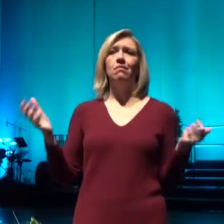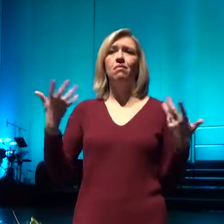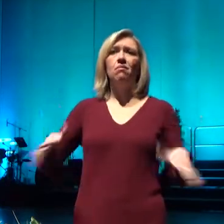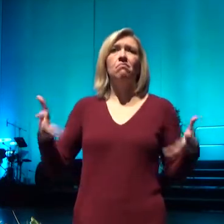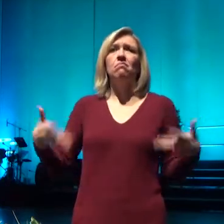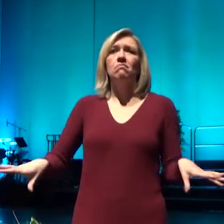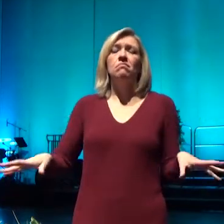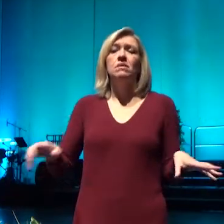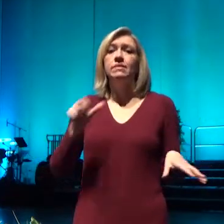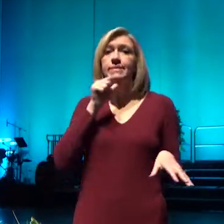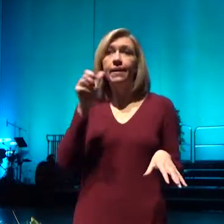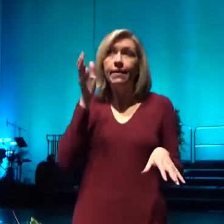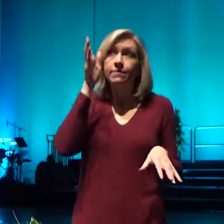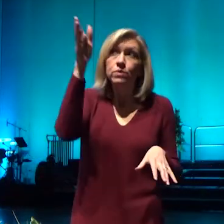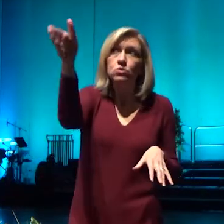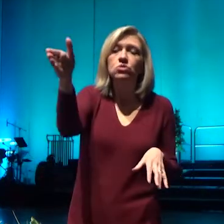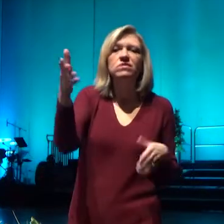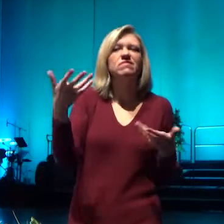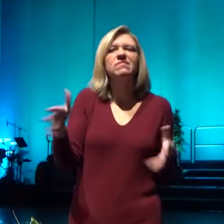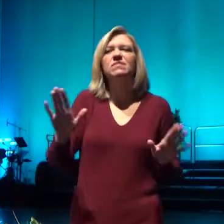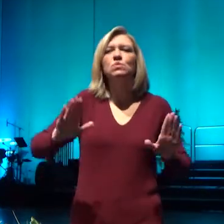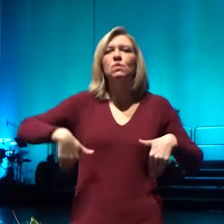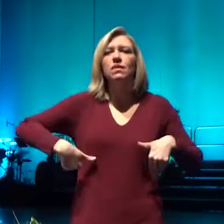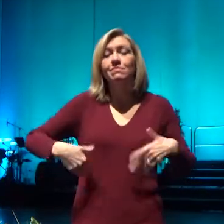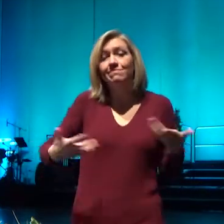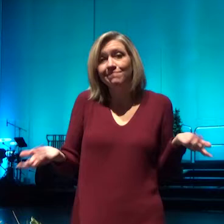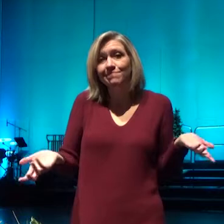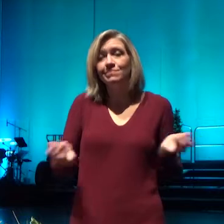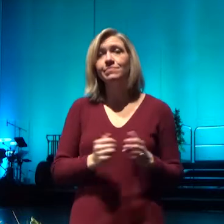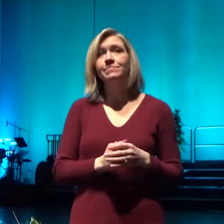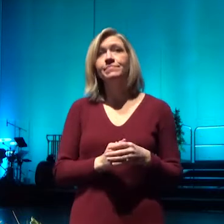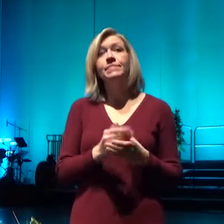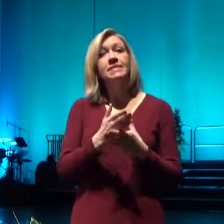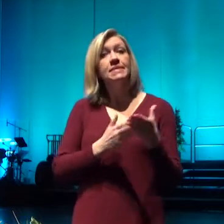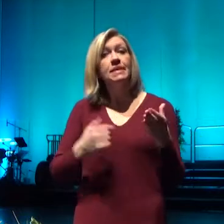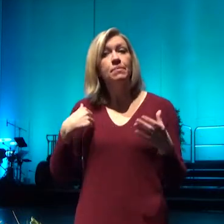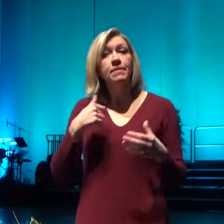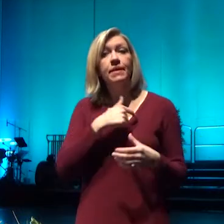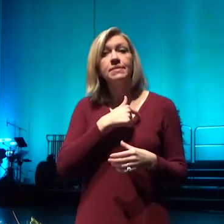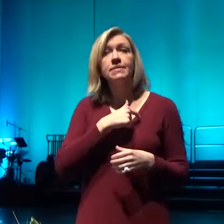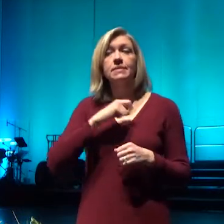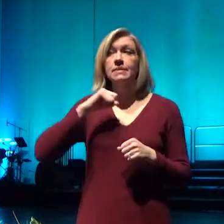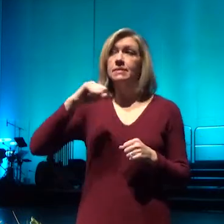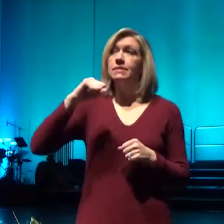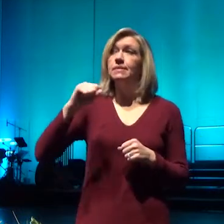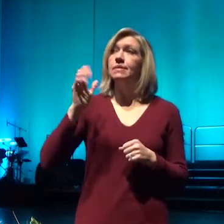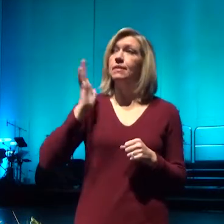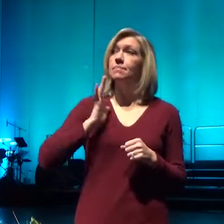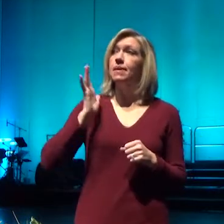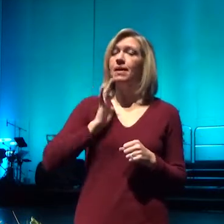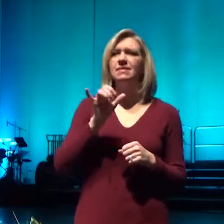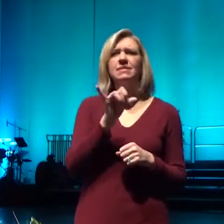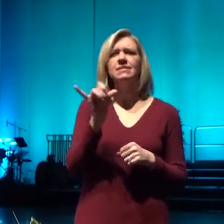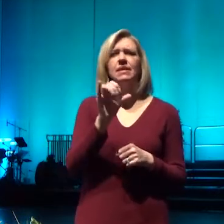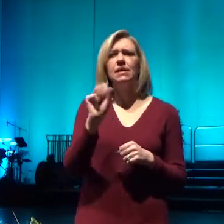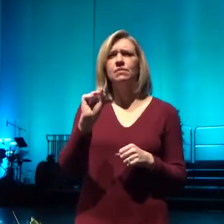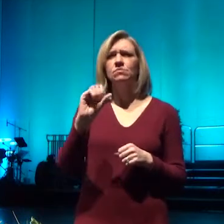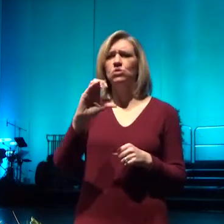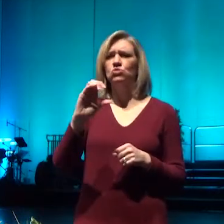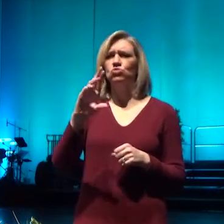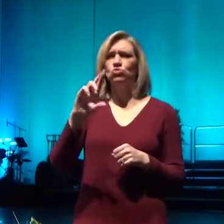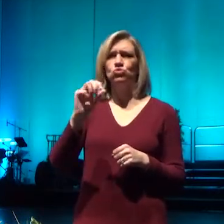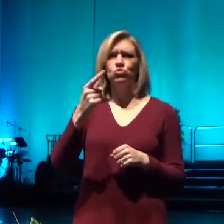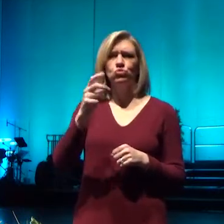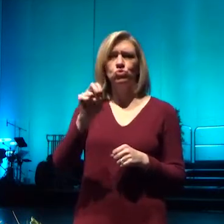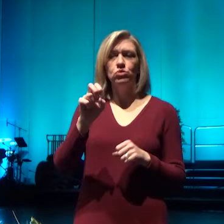before us and ahead of us. Some of us are resisting the spirit of the past, just like Scrooge, because we can